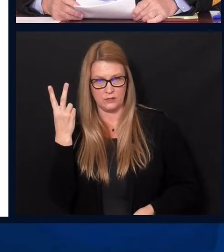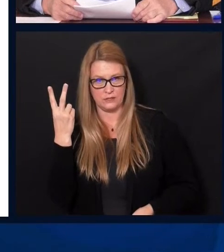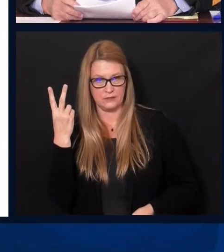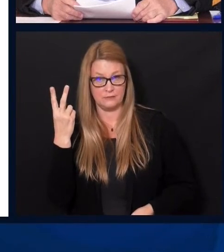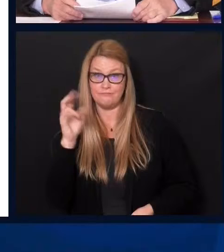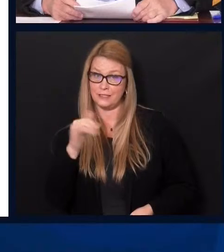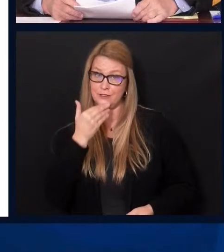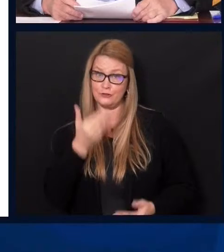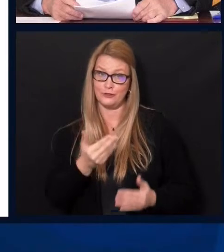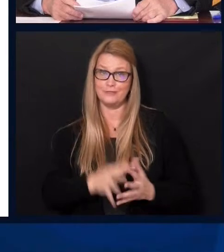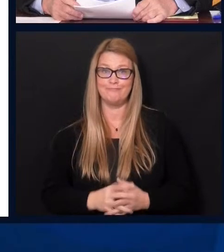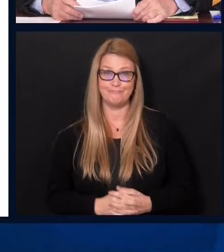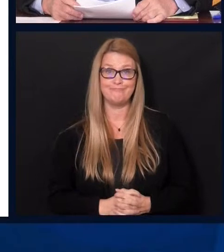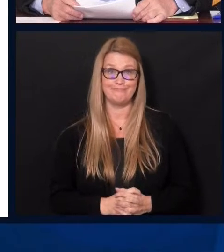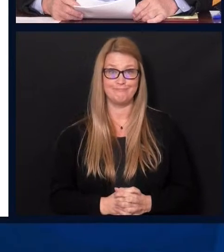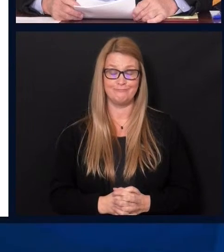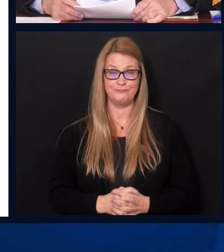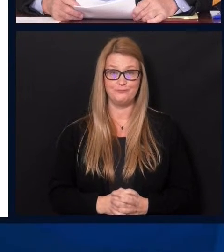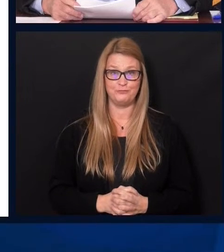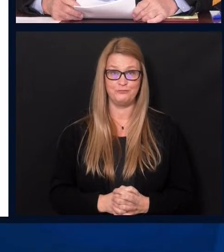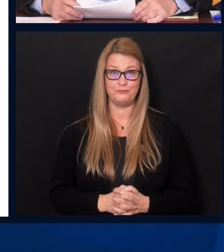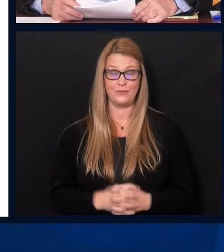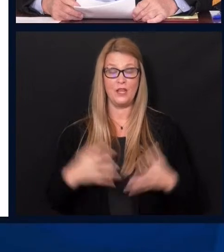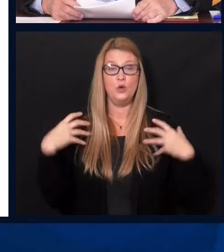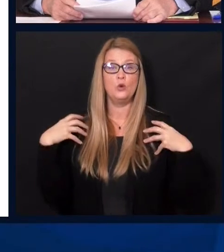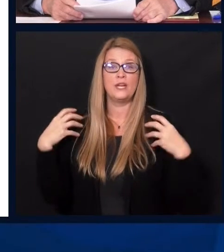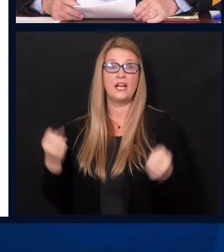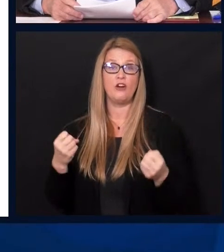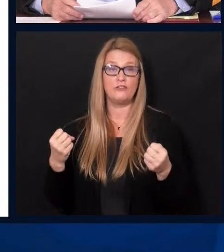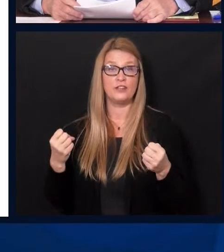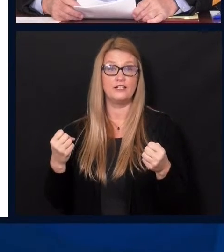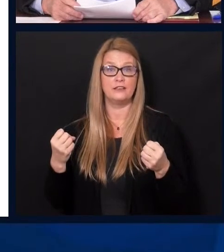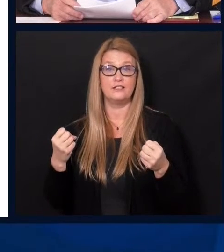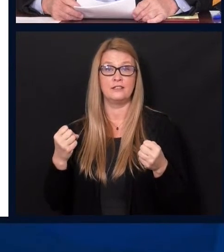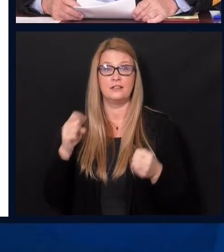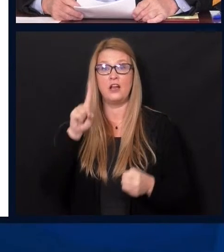That's good. Our recovered cases are